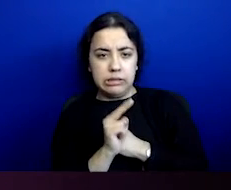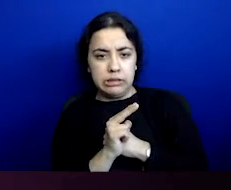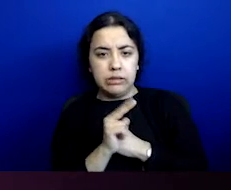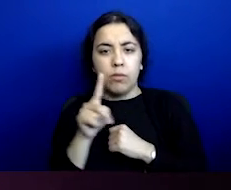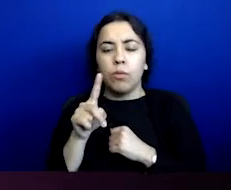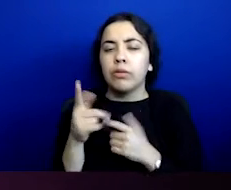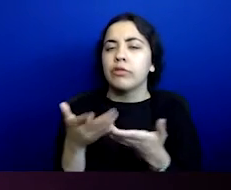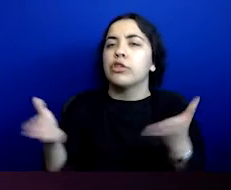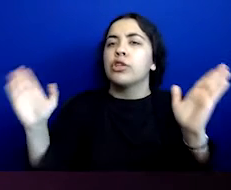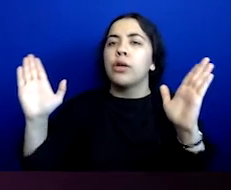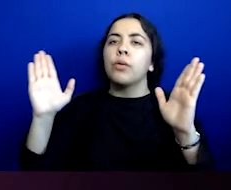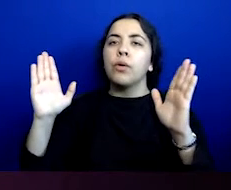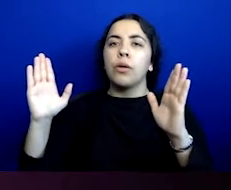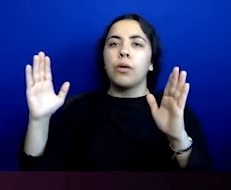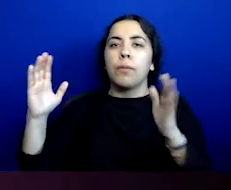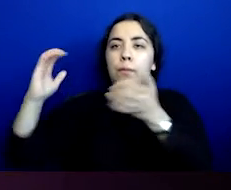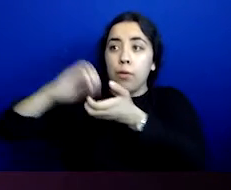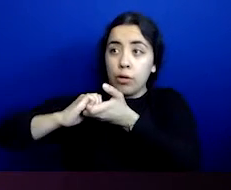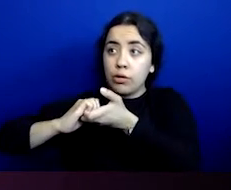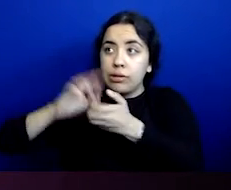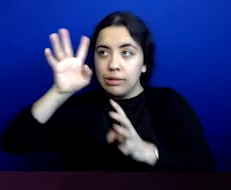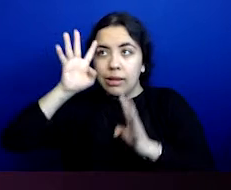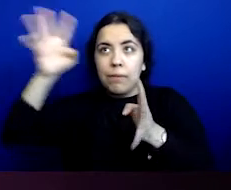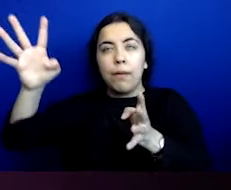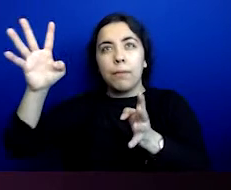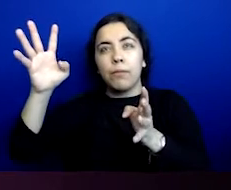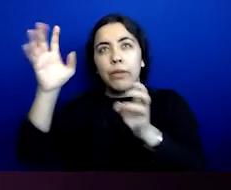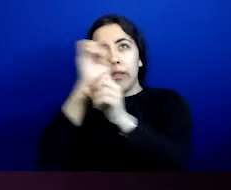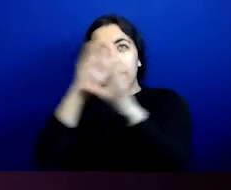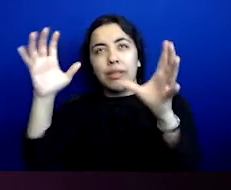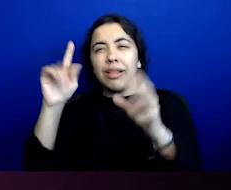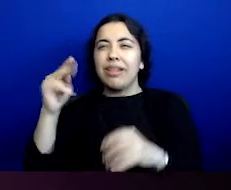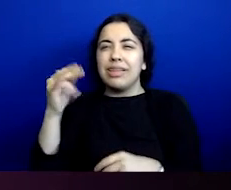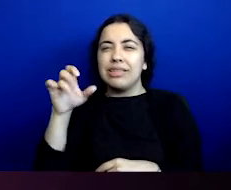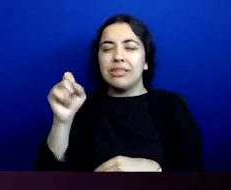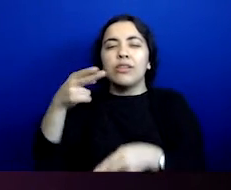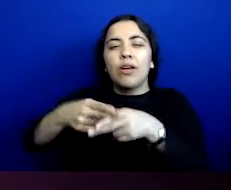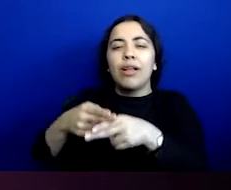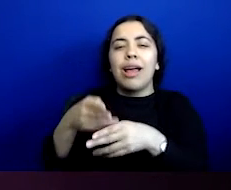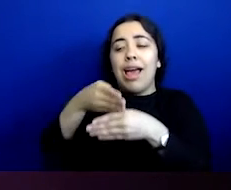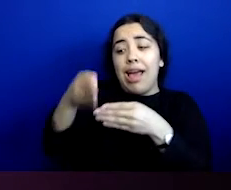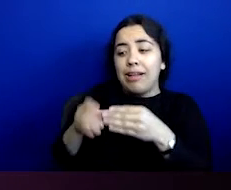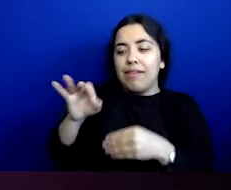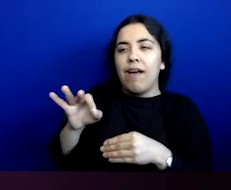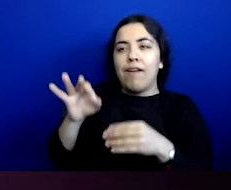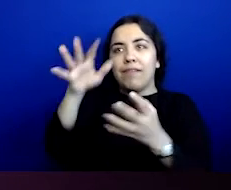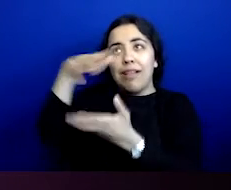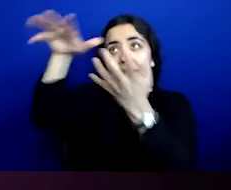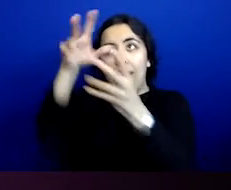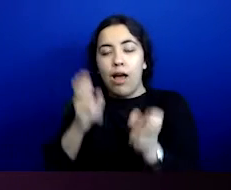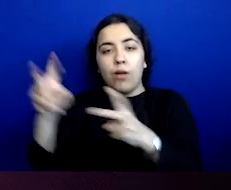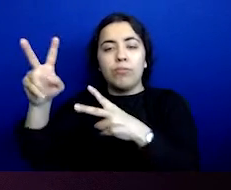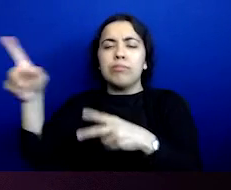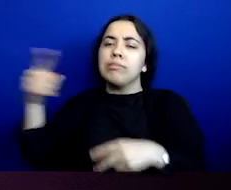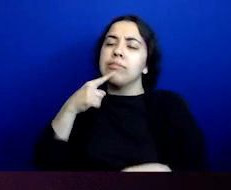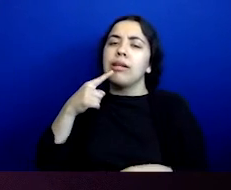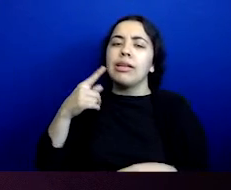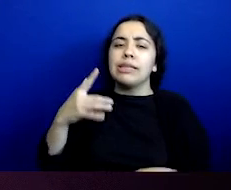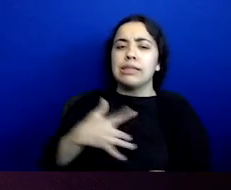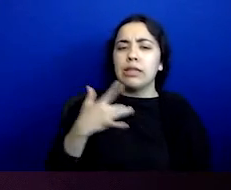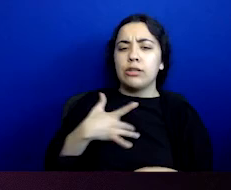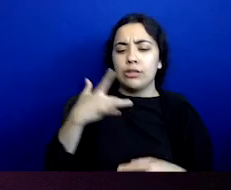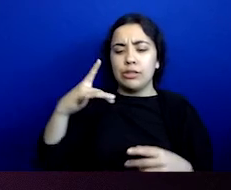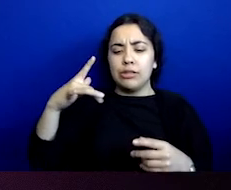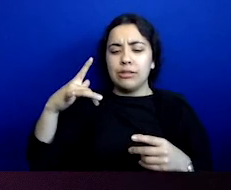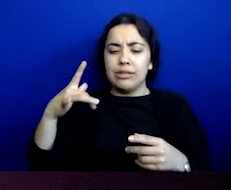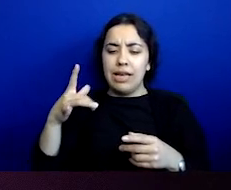general partners at a venture capital firm, came up with this thesis called the end of cloud computing. And in it, he said, hey, sensors and data explosion will kill the cloud as we